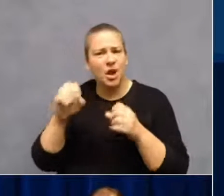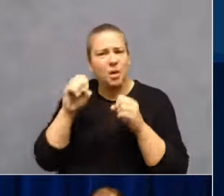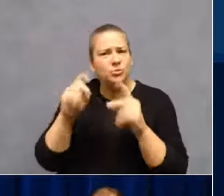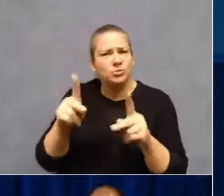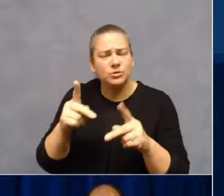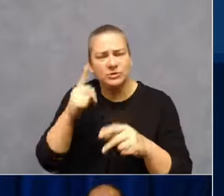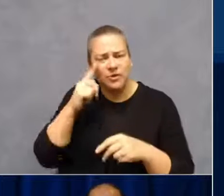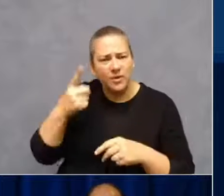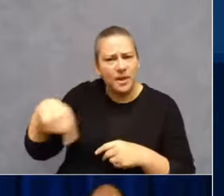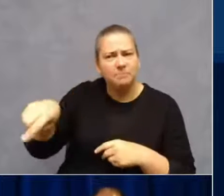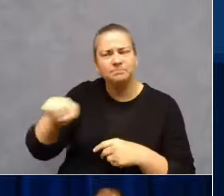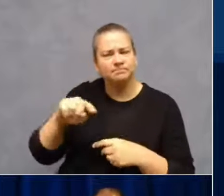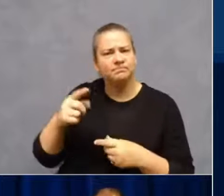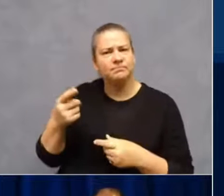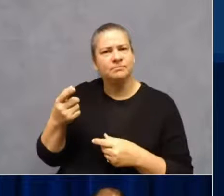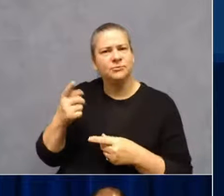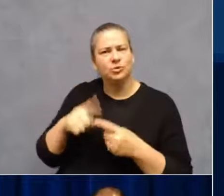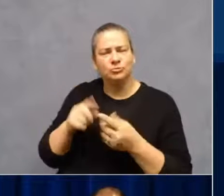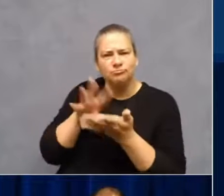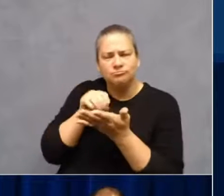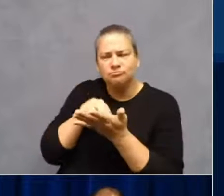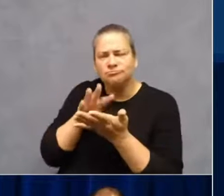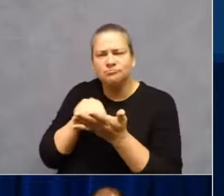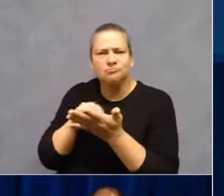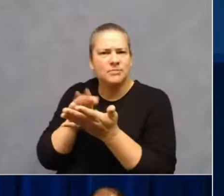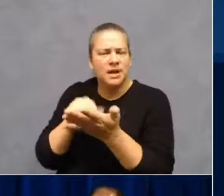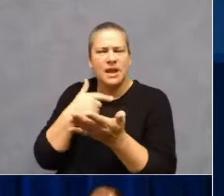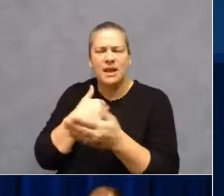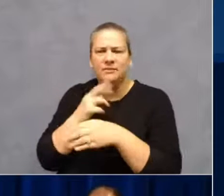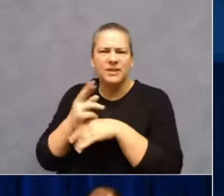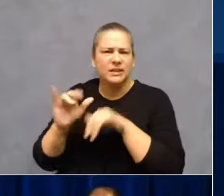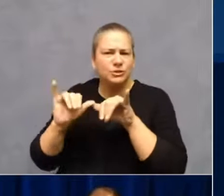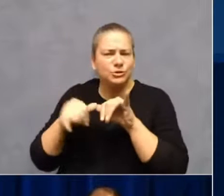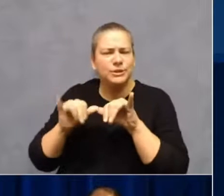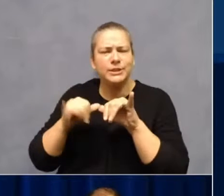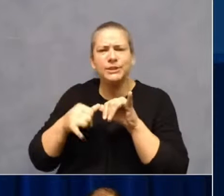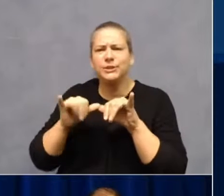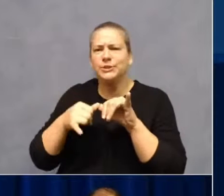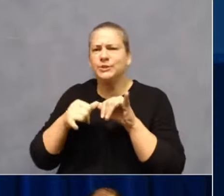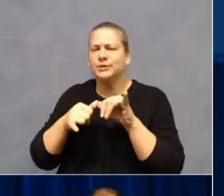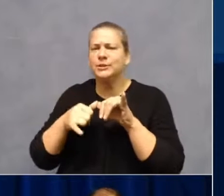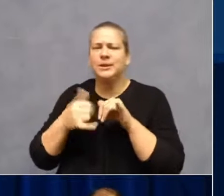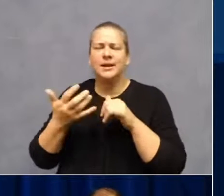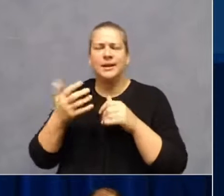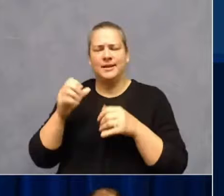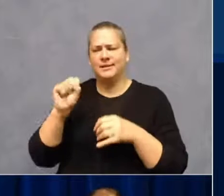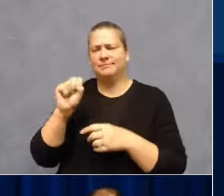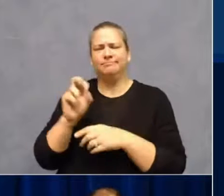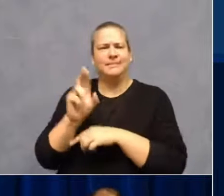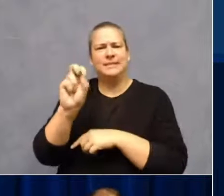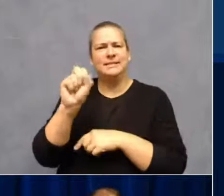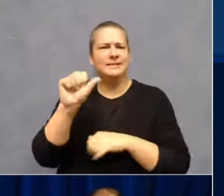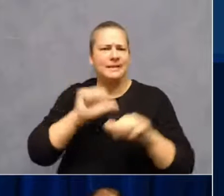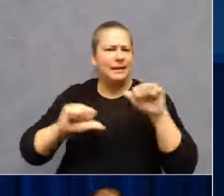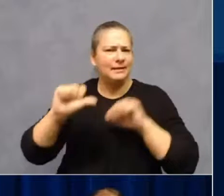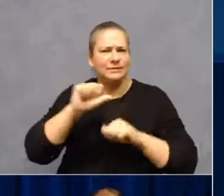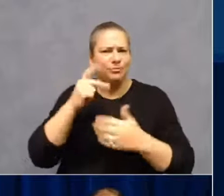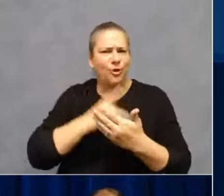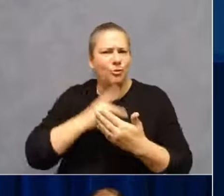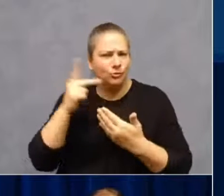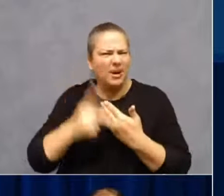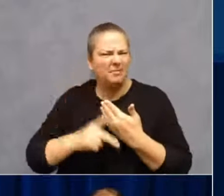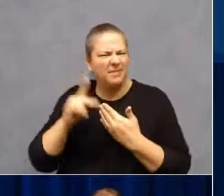workforce-ready engineers and physicists throughout that program of the Space Science Center program. Projects in McCreary County,